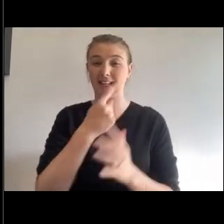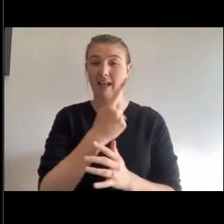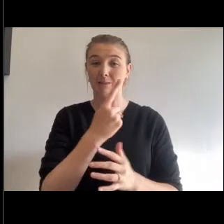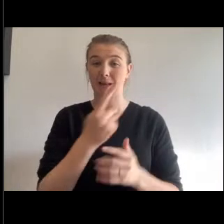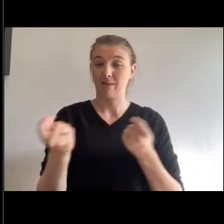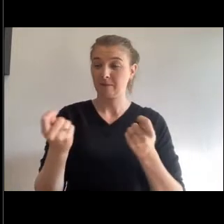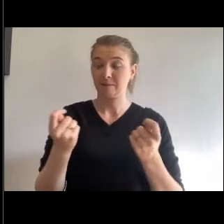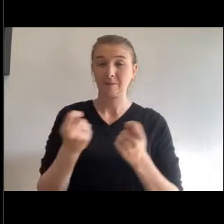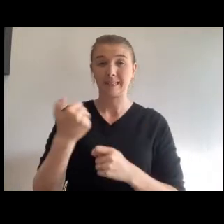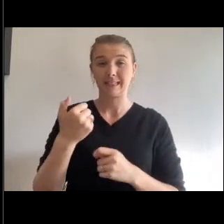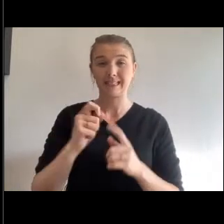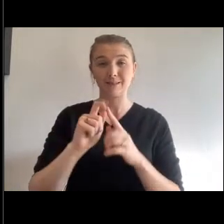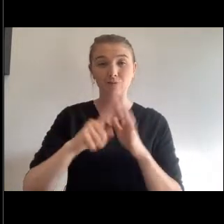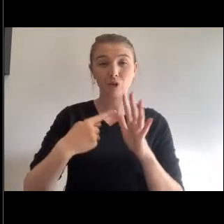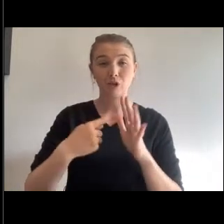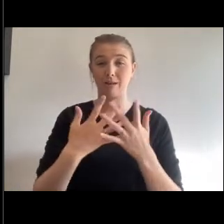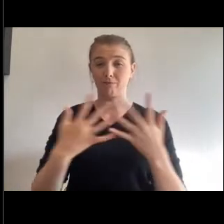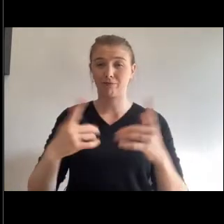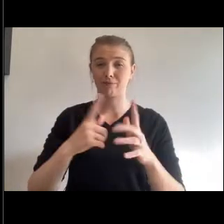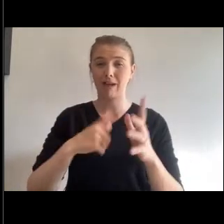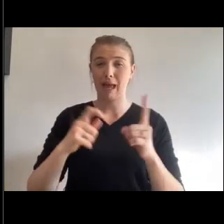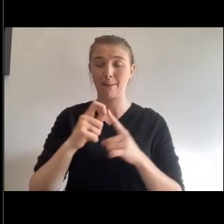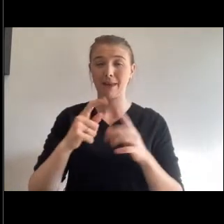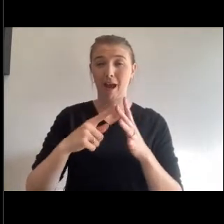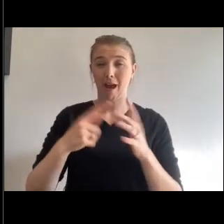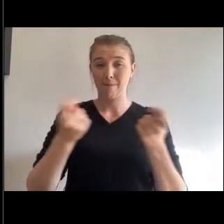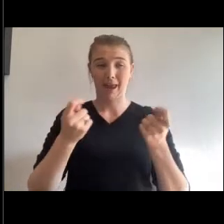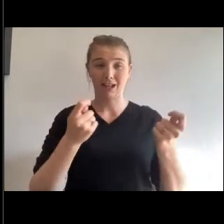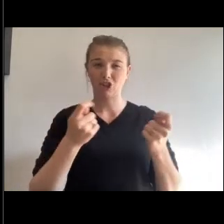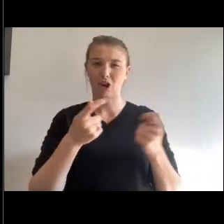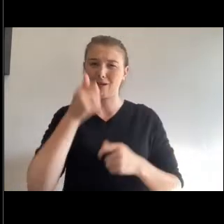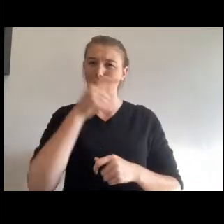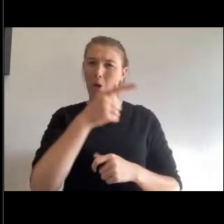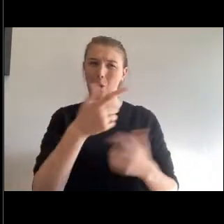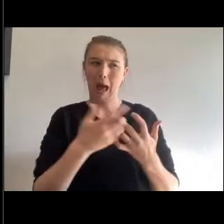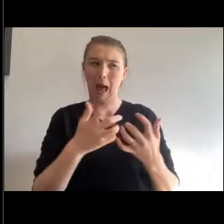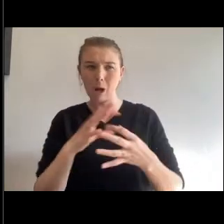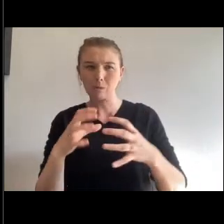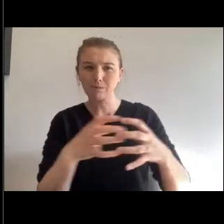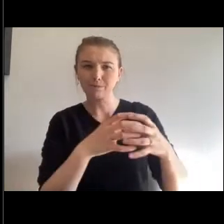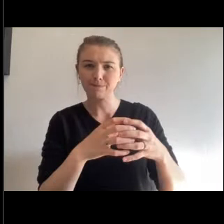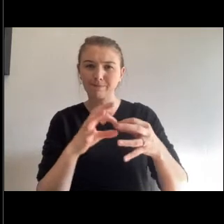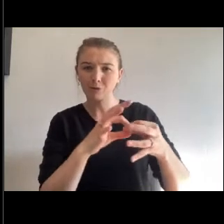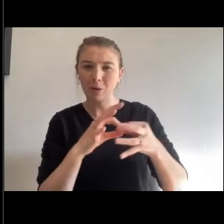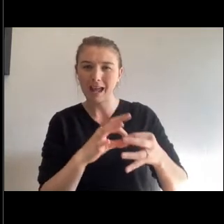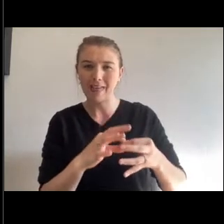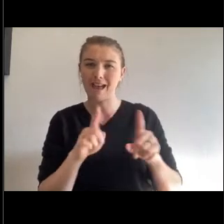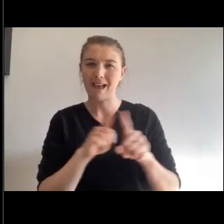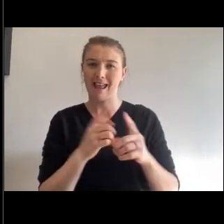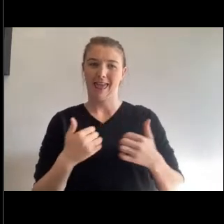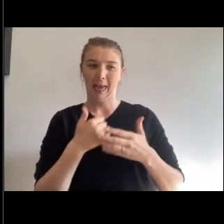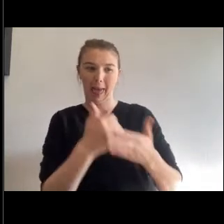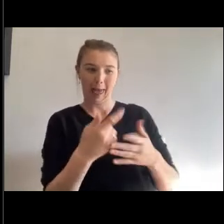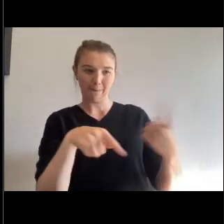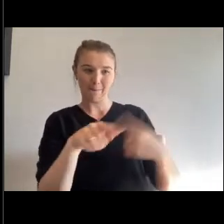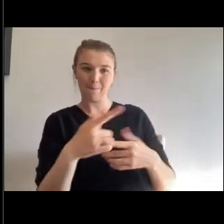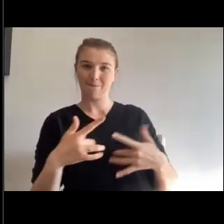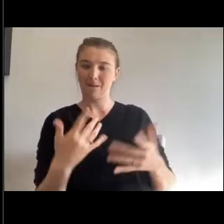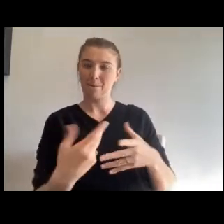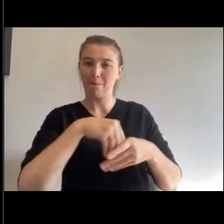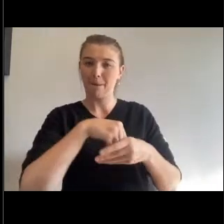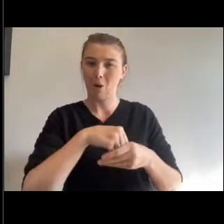So he clearly knows something about keeping a team together and hopefully helping them all to feel like they belong. But today he's going to be talking about his own personal